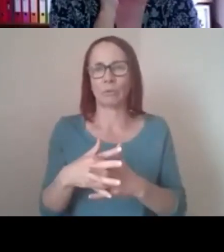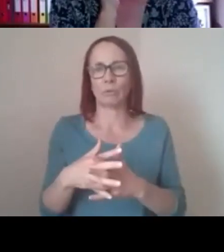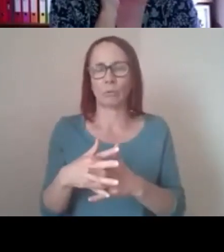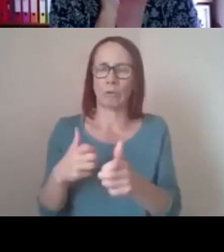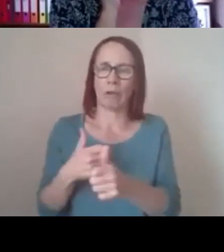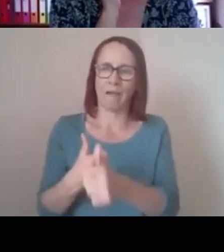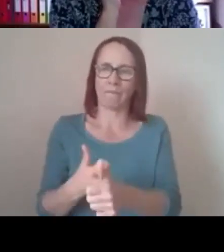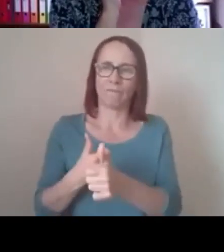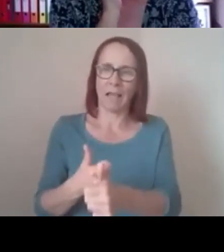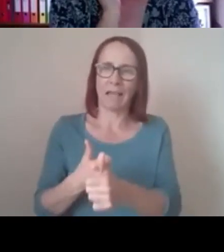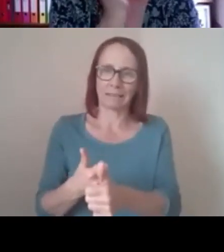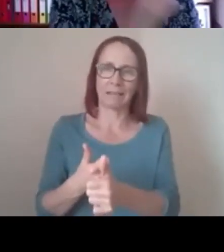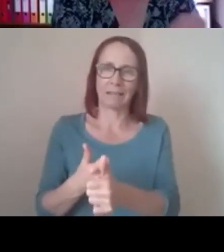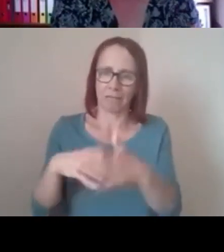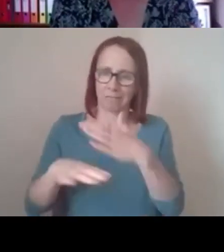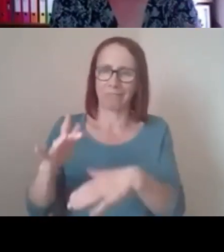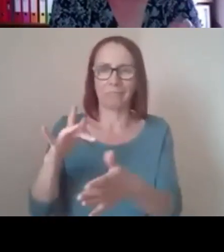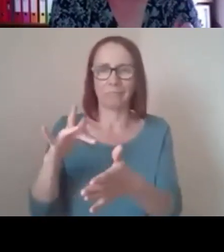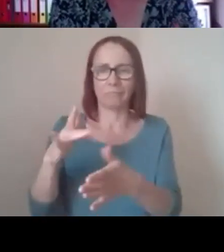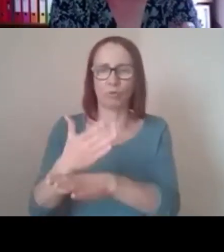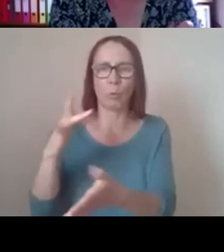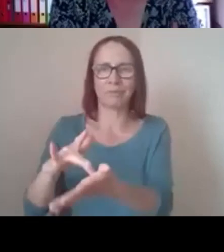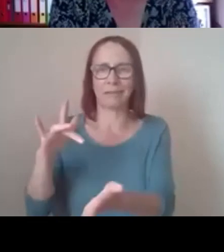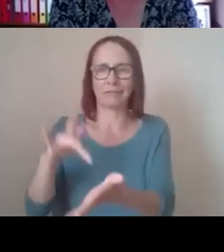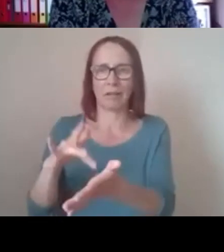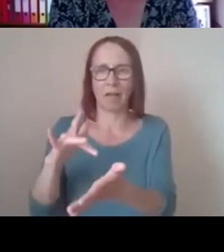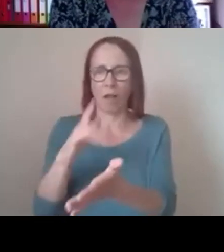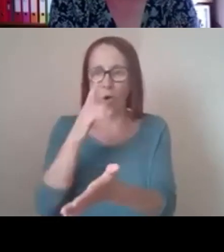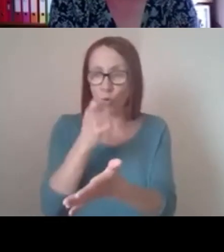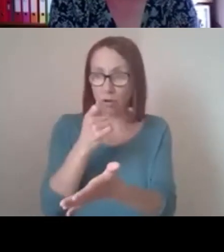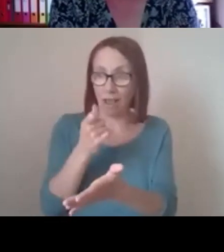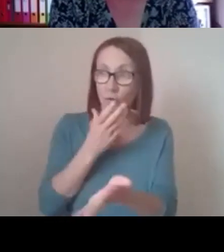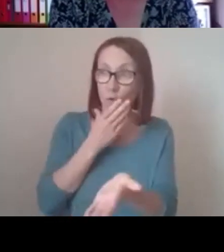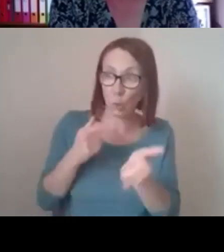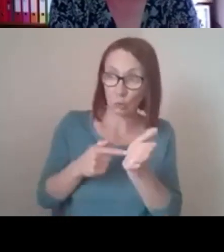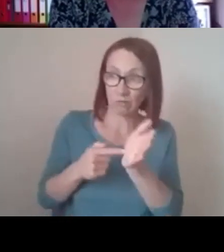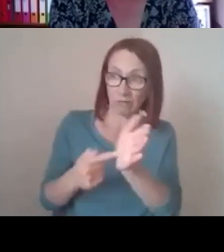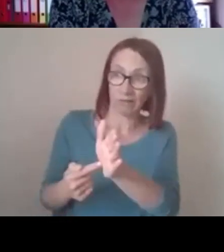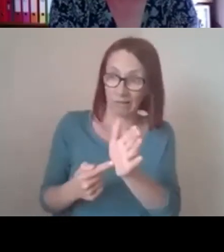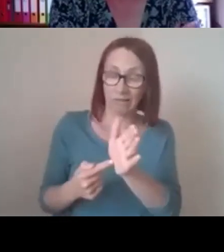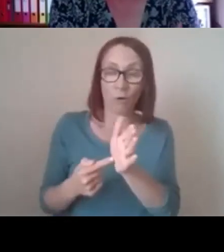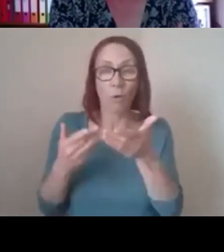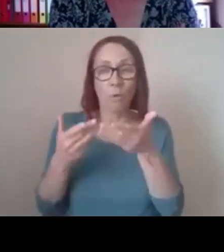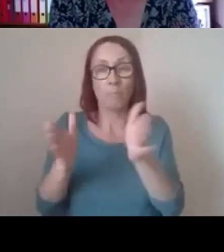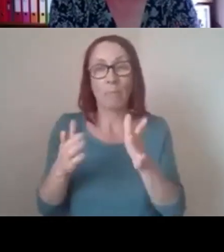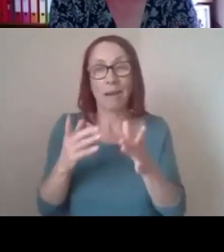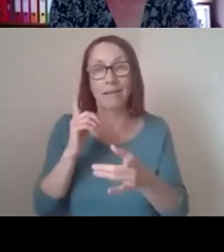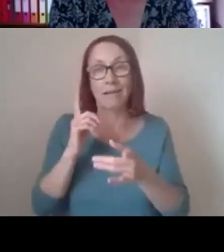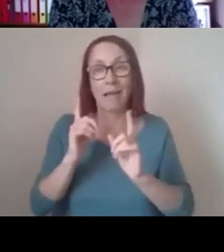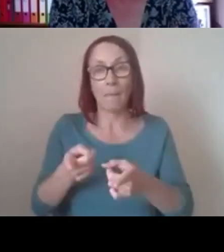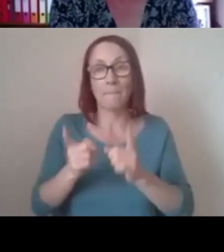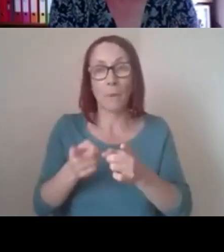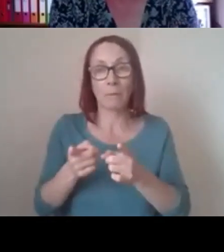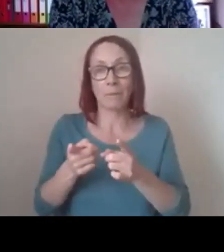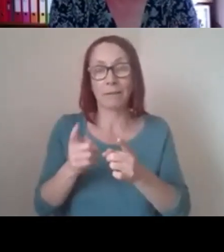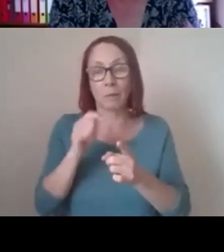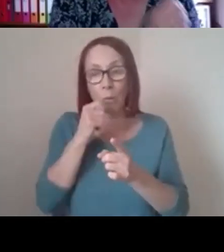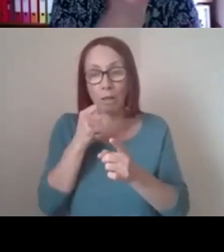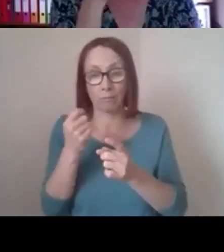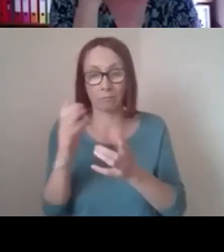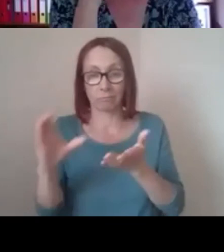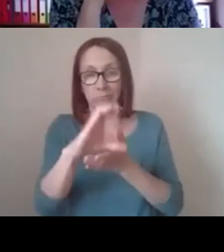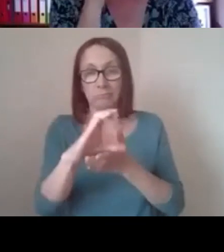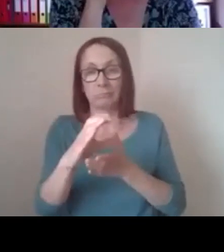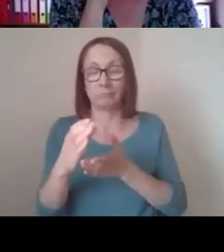advisor in the job centre to see if you can use it for a public appointment, which would include additional support that you may